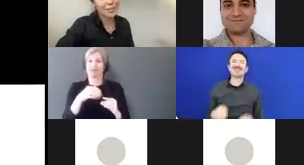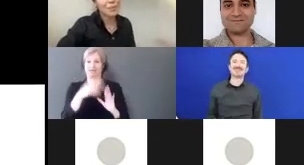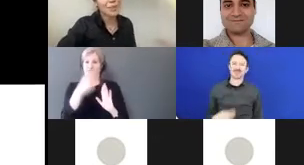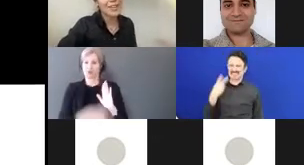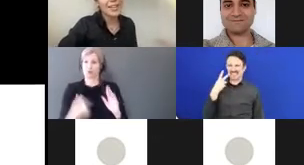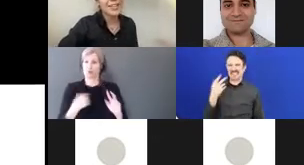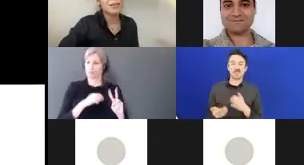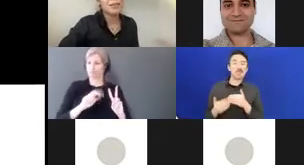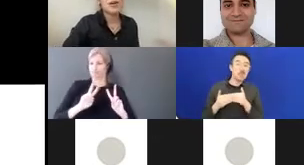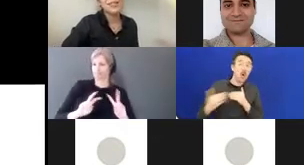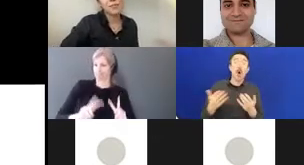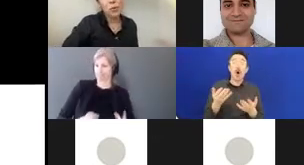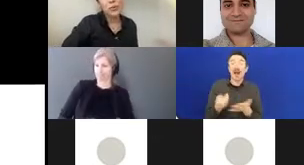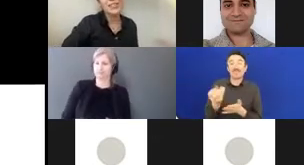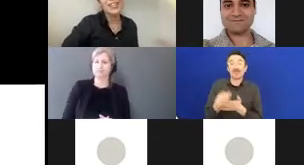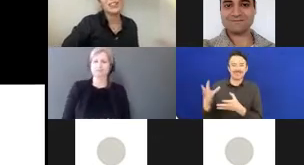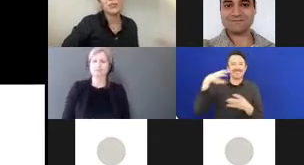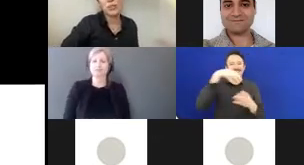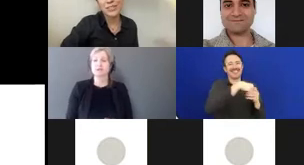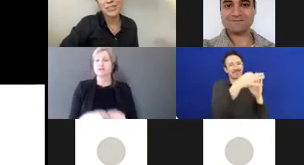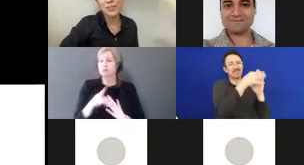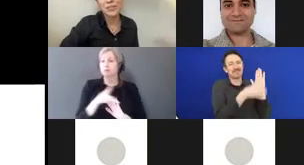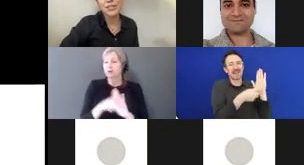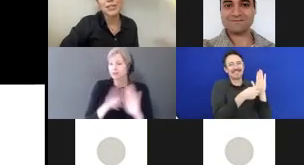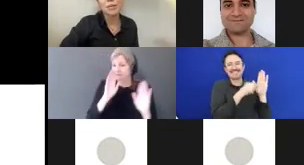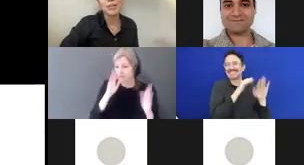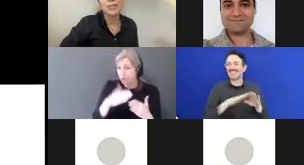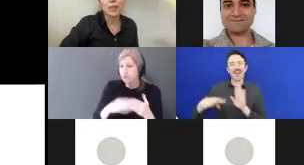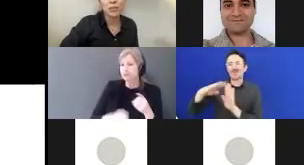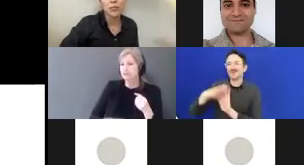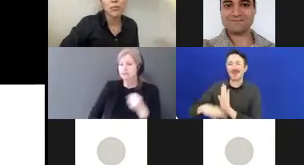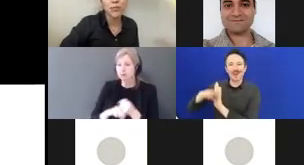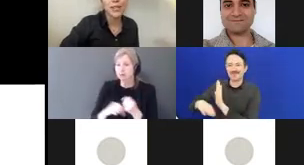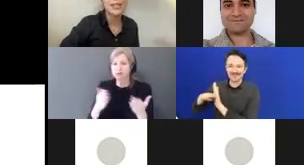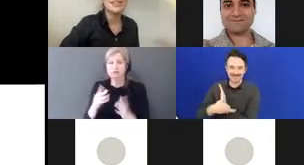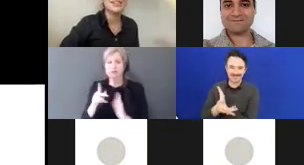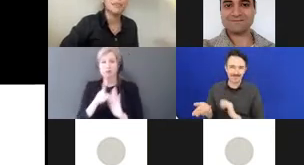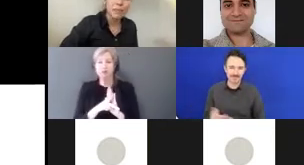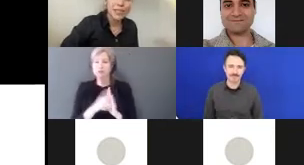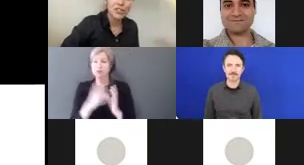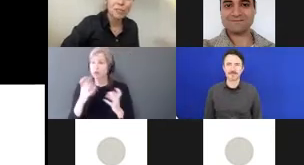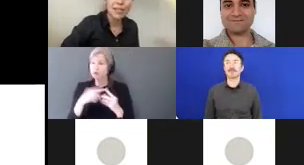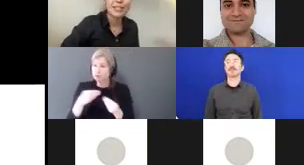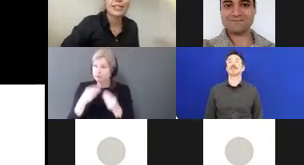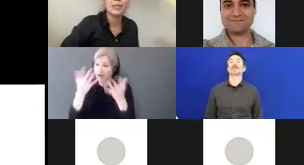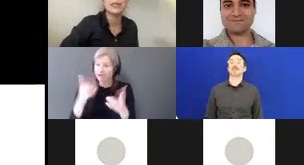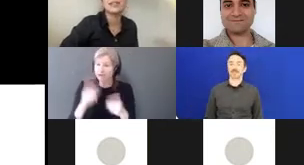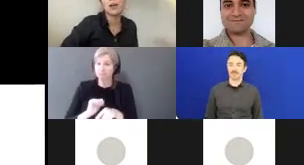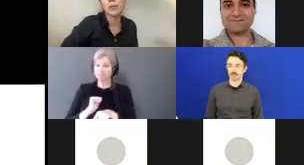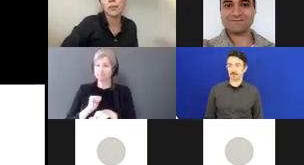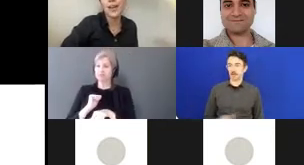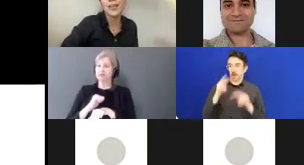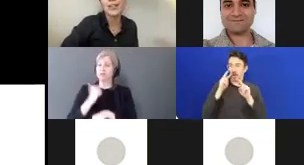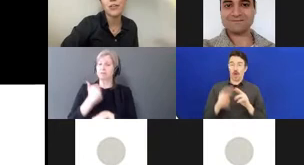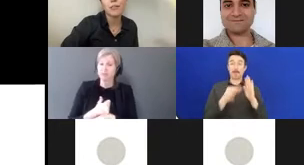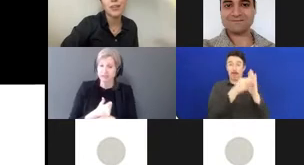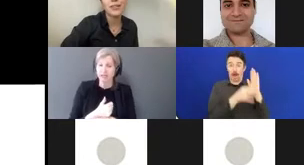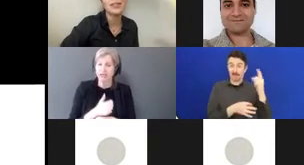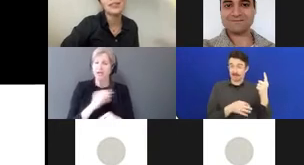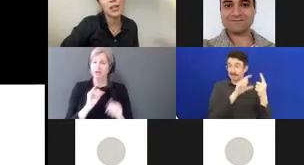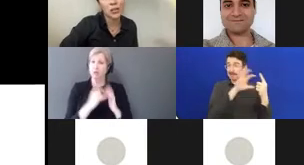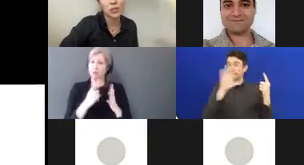analyzed. The policy focus and the supports and services that policies aims to provide, the implementation mechanisms and the common thread